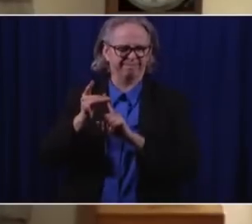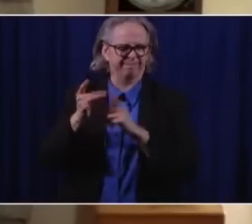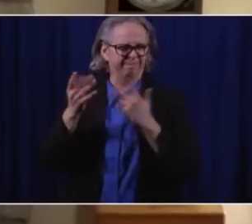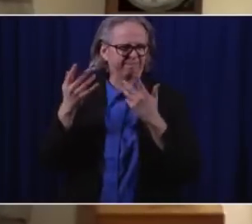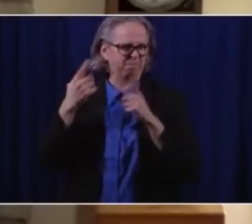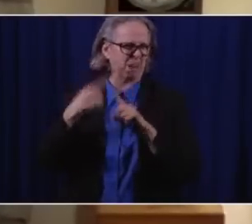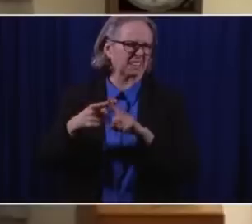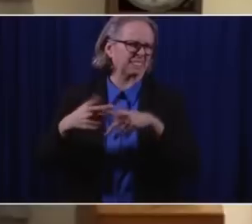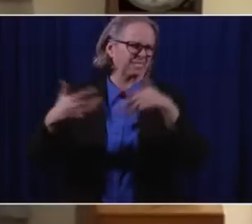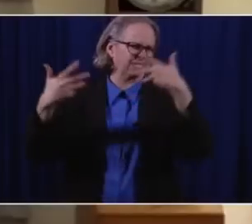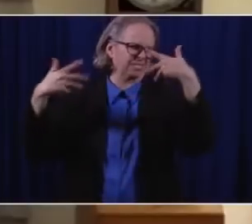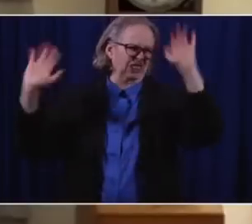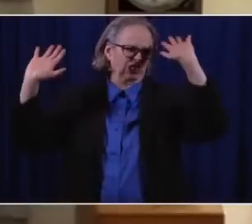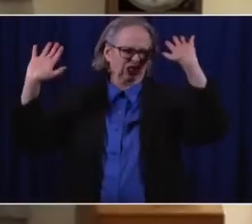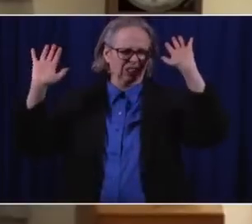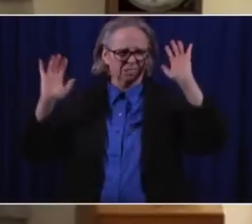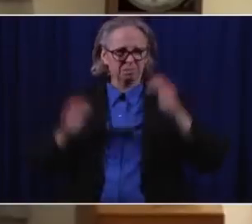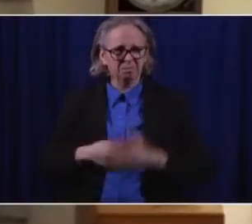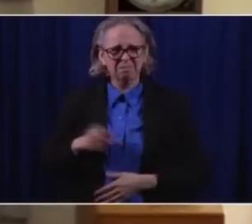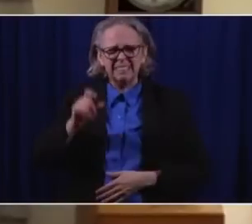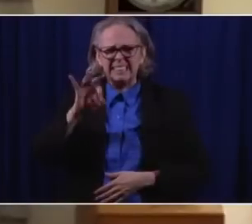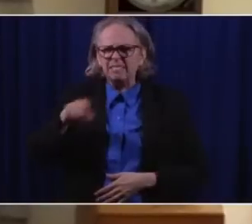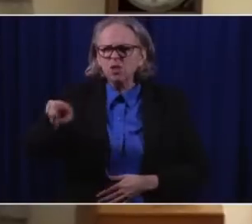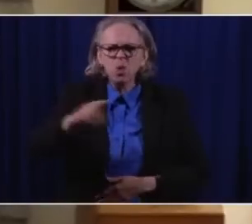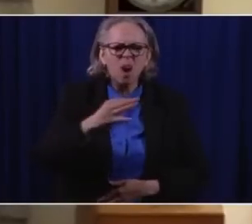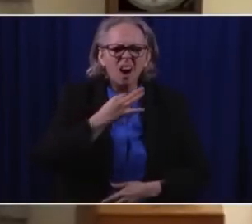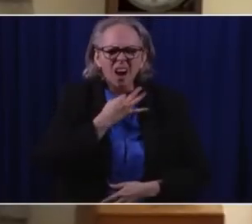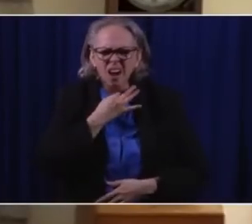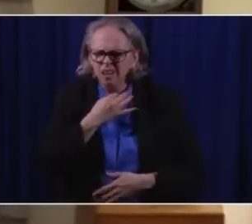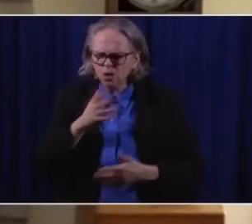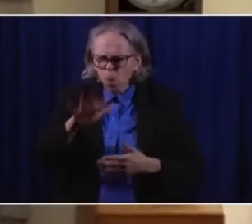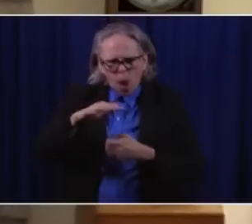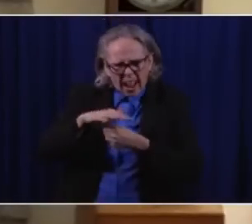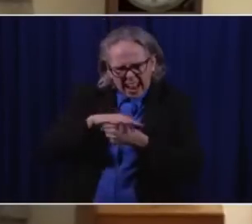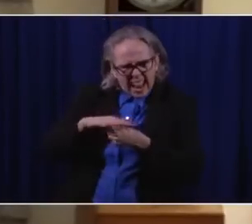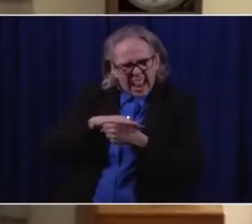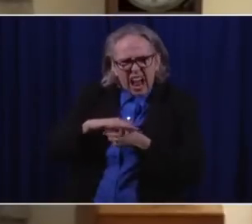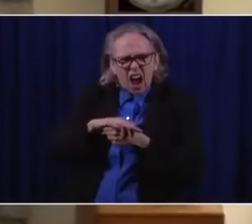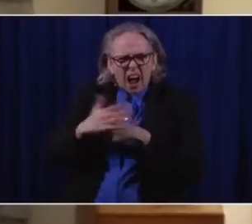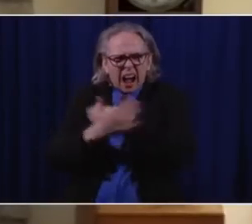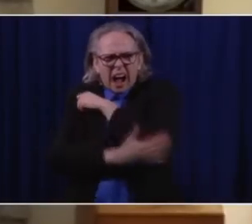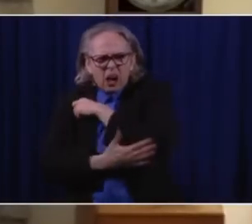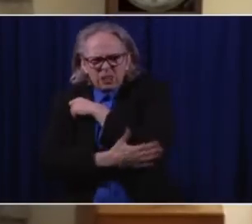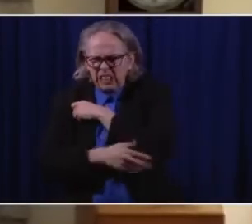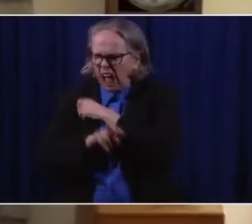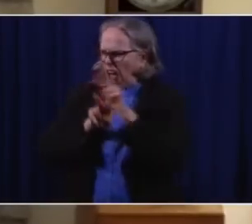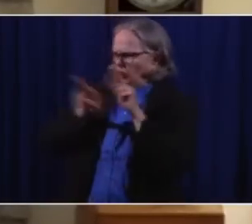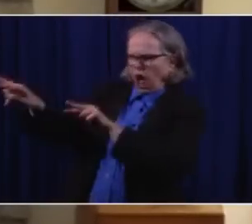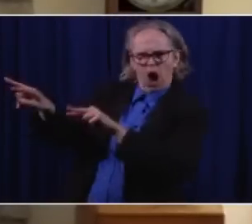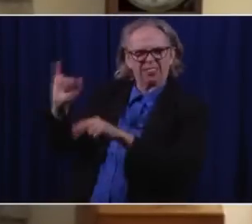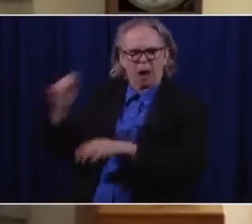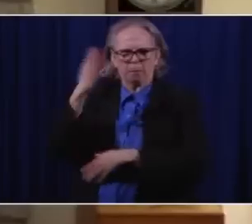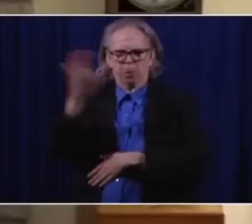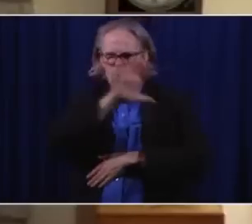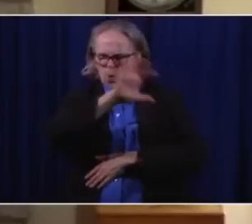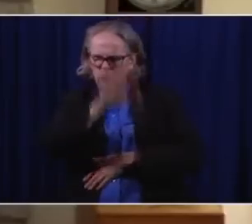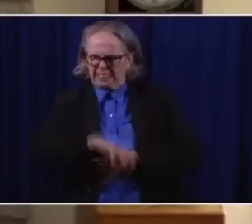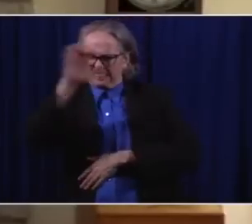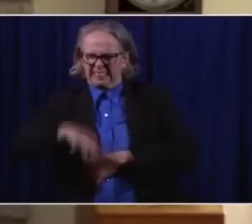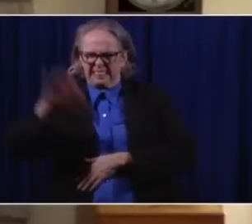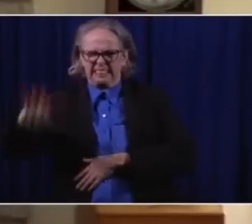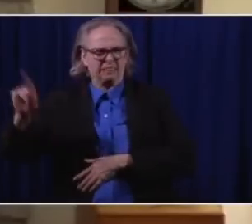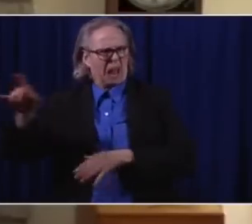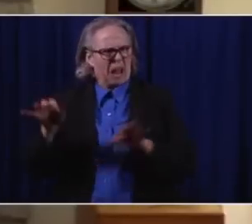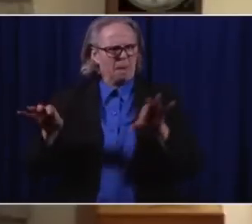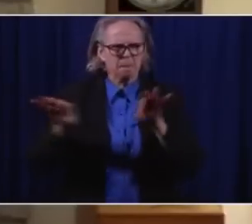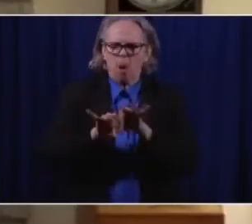really understand exactly what's going on in their county, they must look at these numbers, because these numbers tell you how high the rate